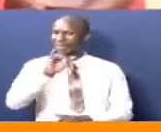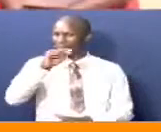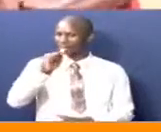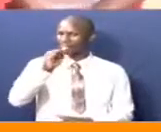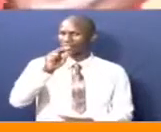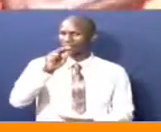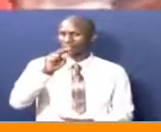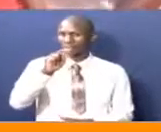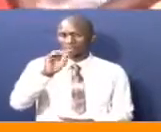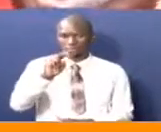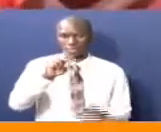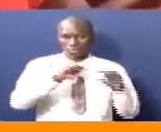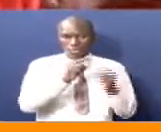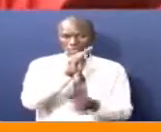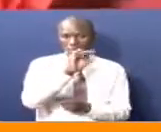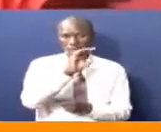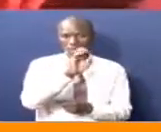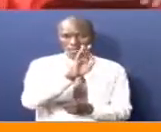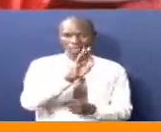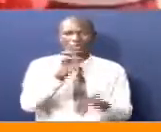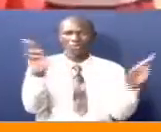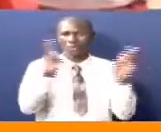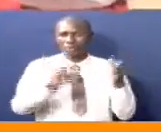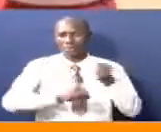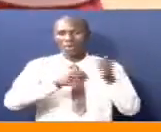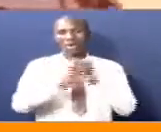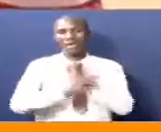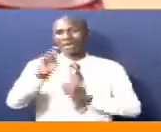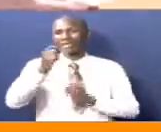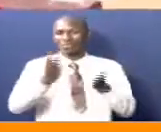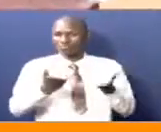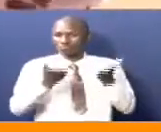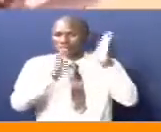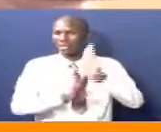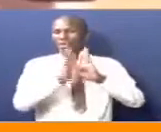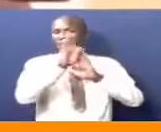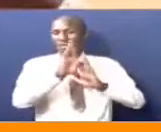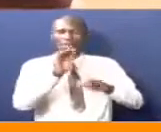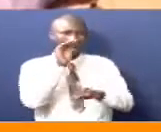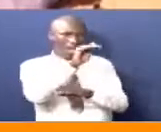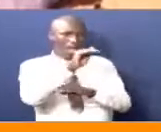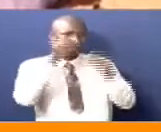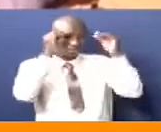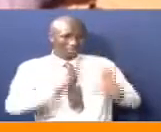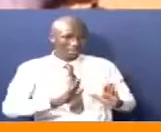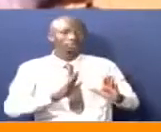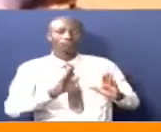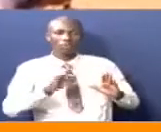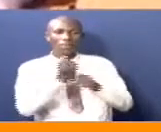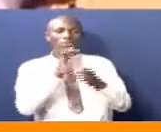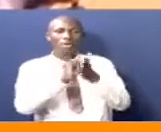kana ikundi ya UNICEF ni umbani ite kukwata kuoko ndhi ya Kenya kukila kimaendeyo. Aima kulia alimu kuikithi ya milati